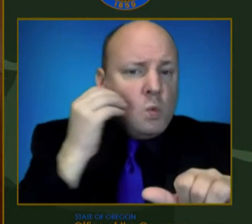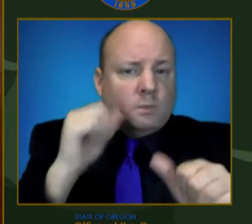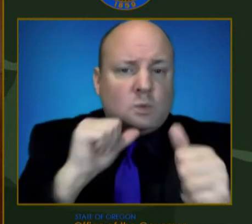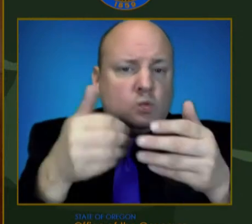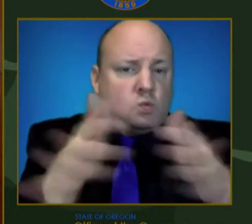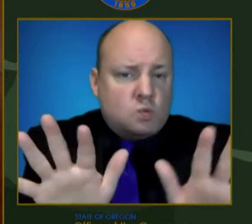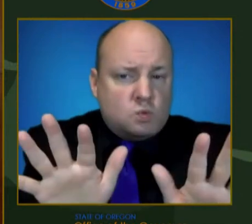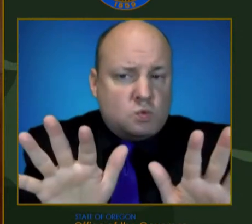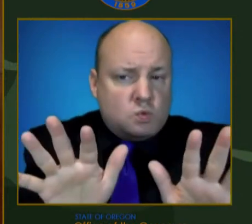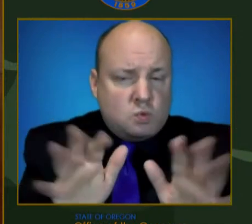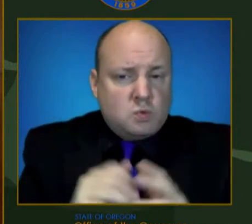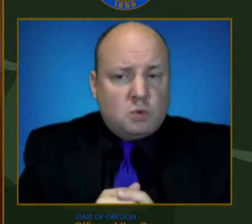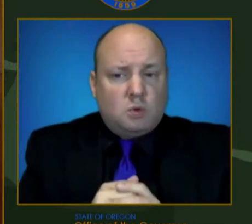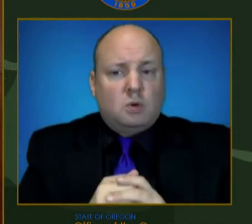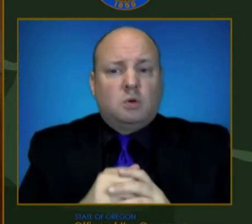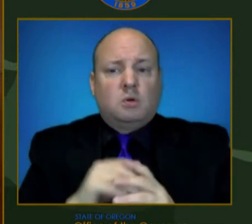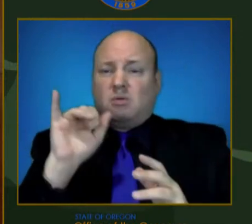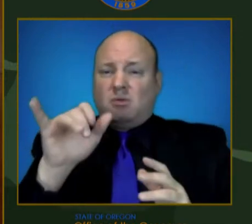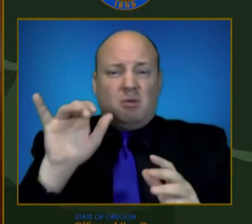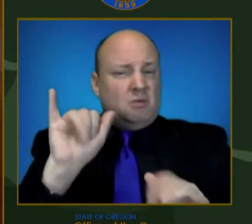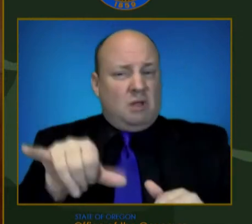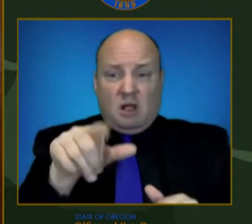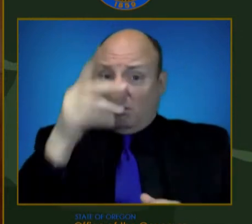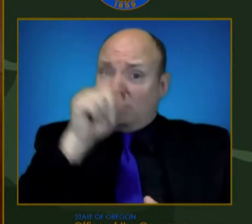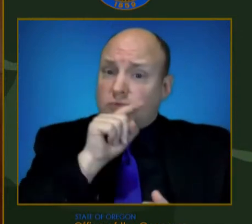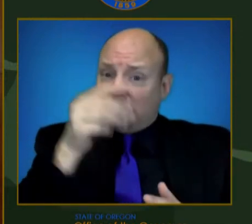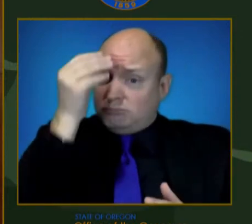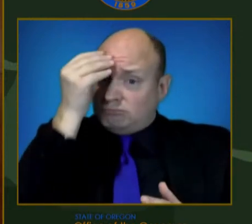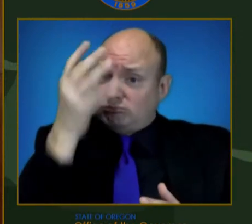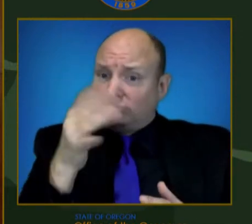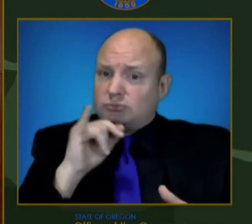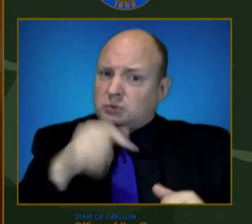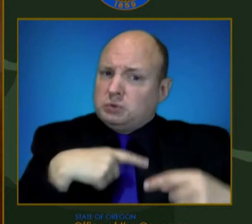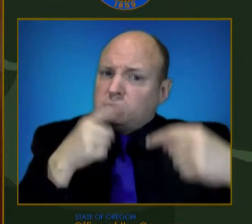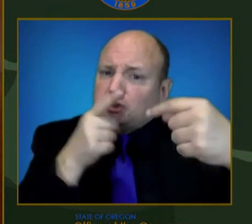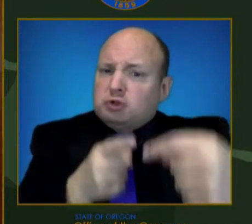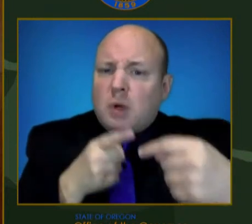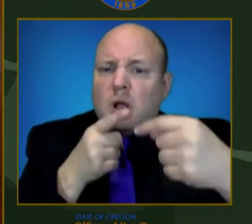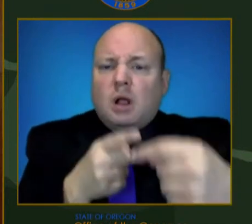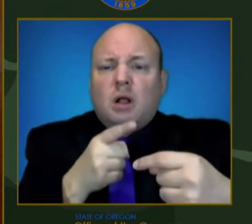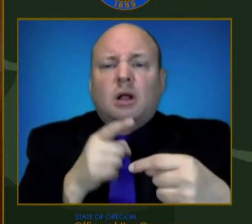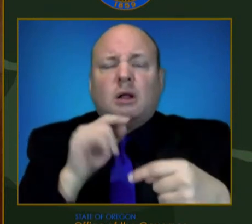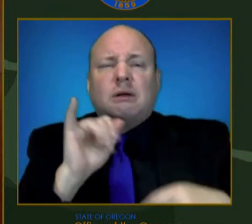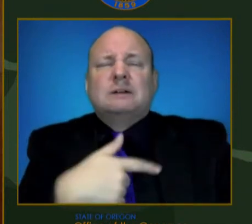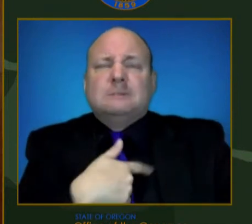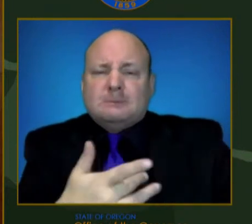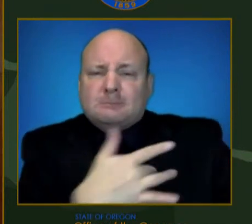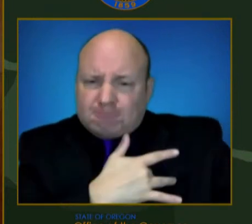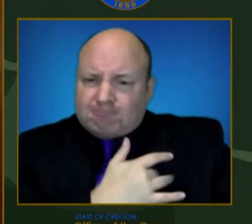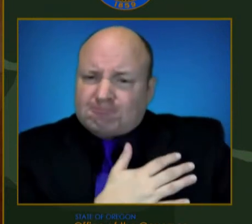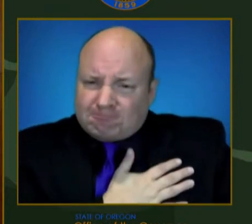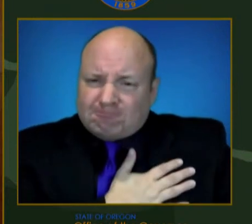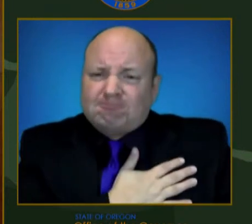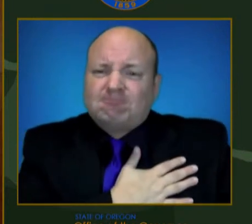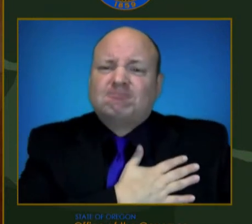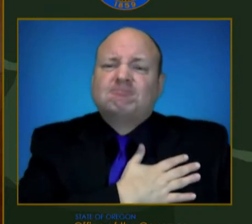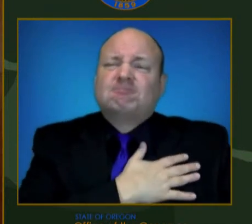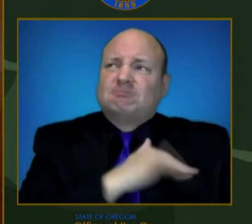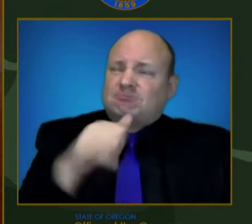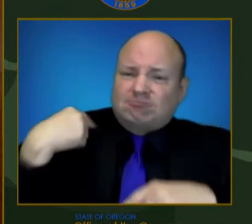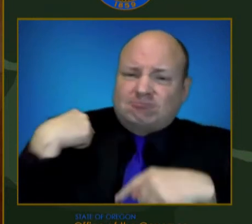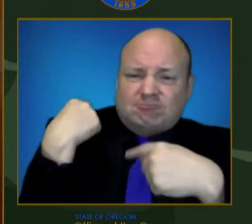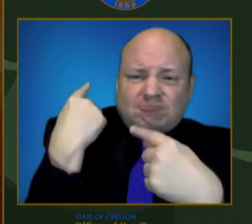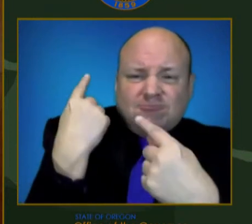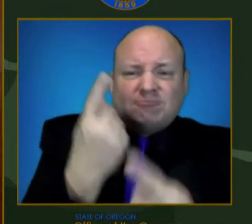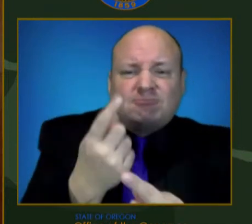That's not to say it hasn't been hard. It has been utterly heartbreaking at times. We've buried friends and